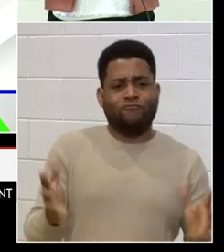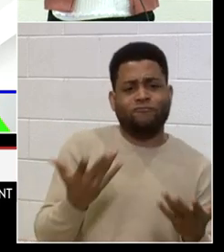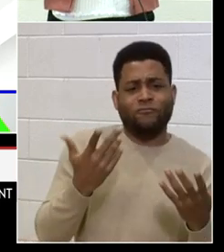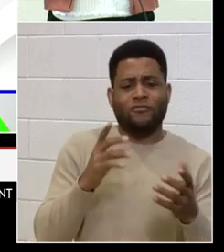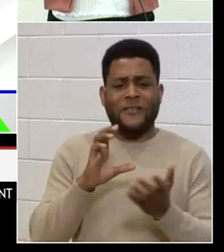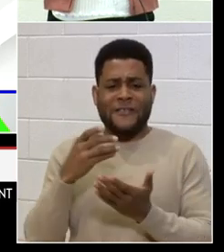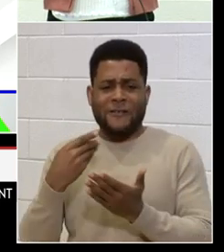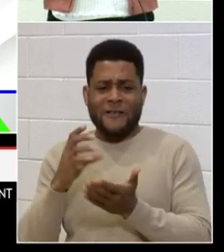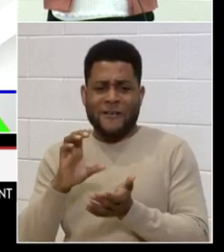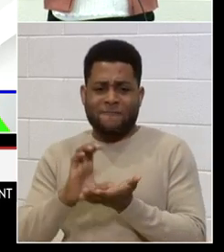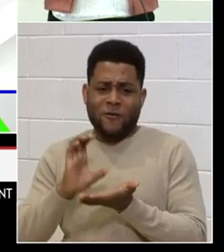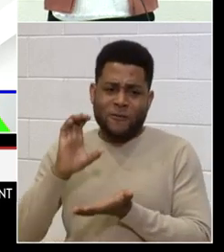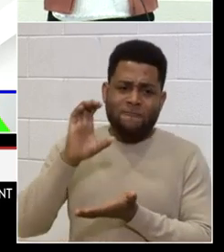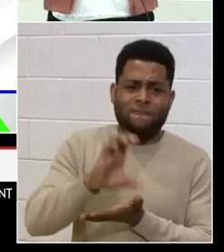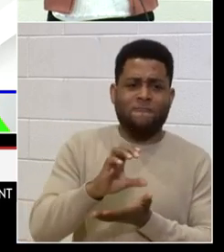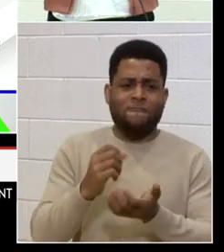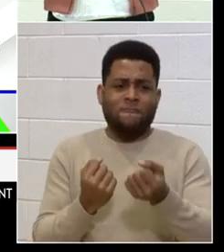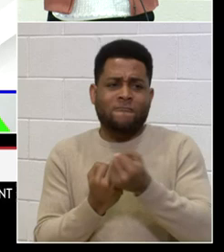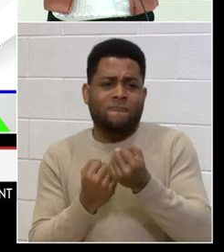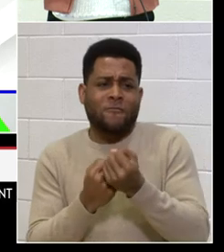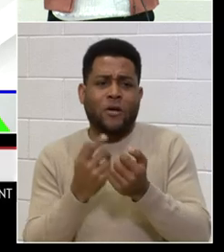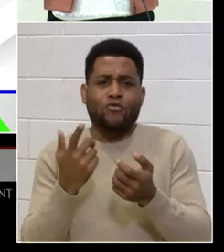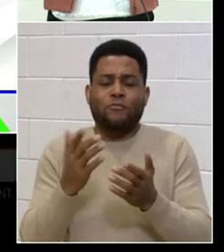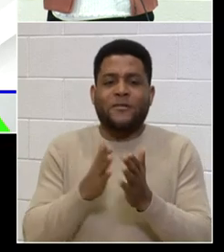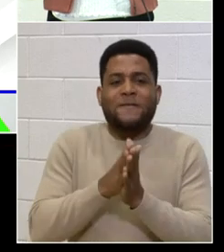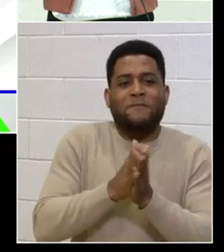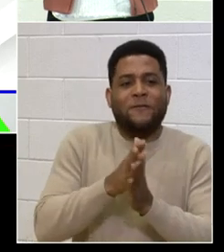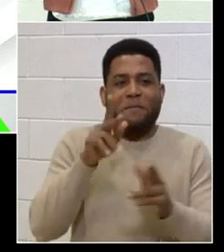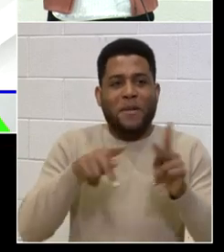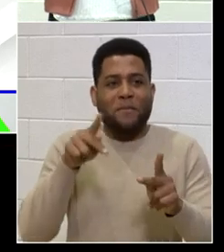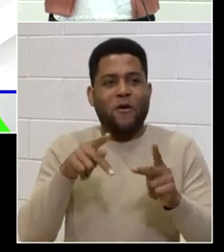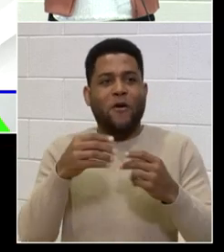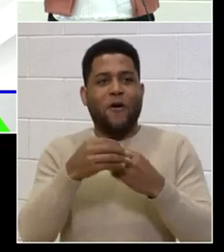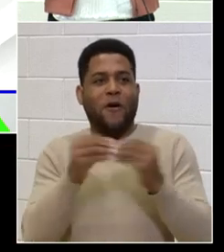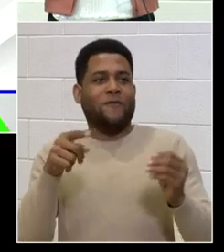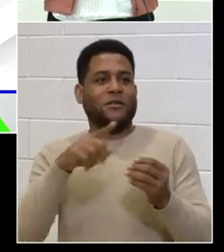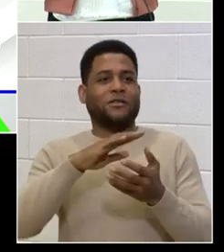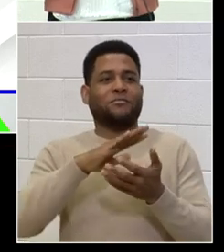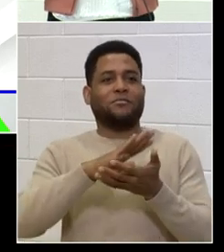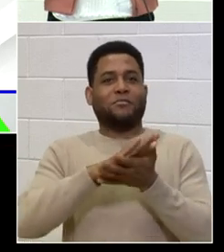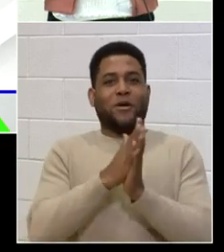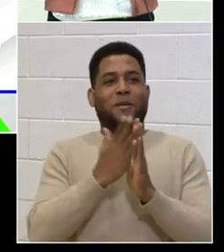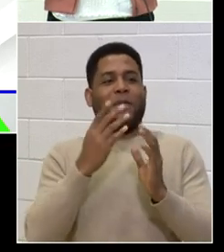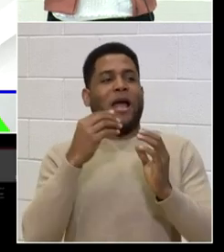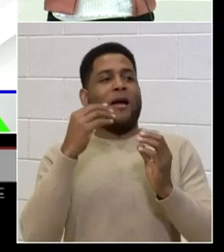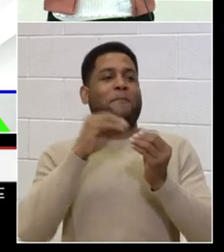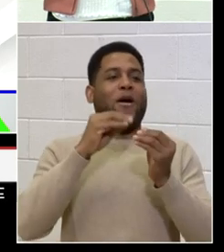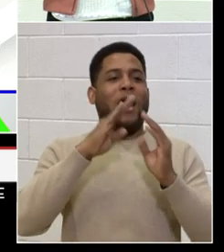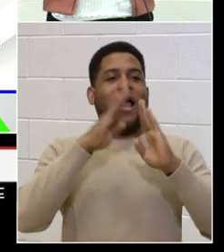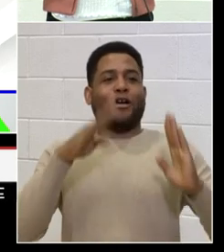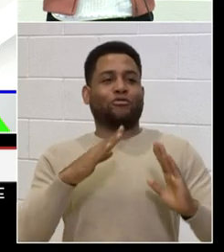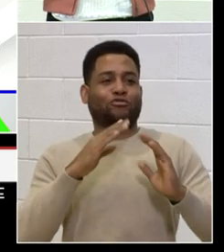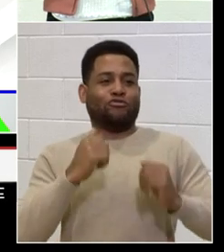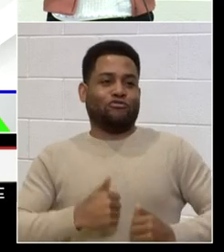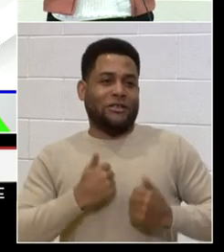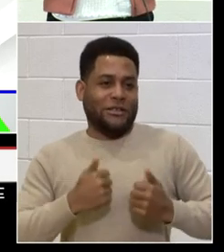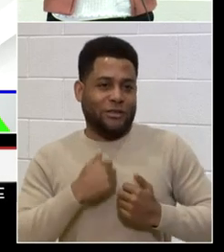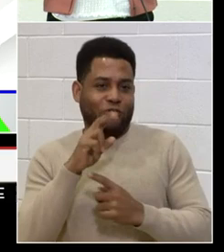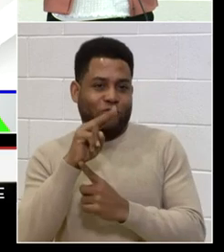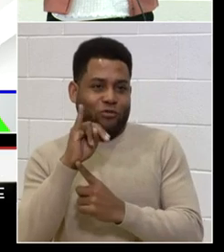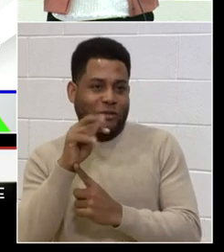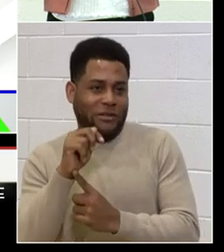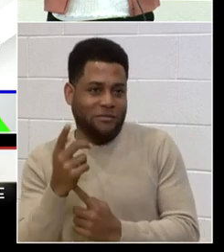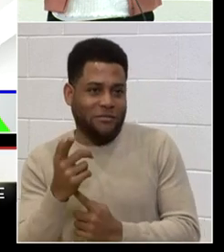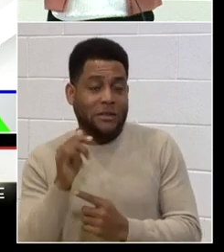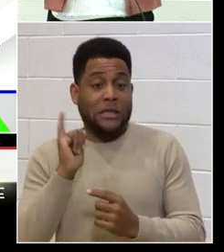changing offices into residential units. As we saw during the pandemic, those neighborhoods that had more of a balanced mix of residential